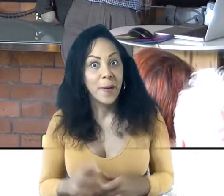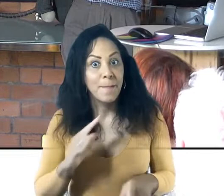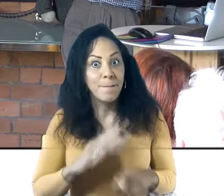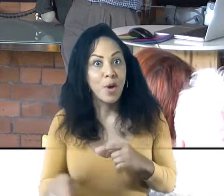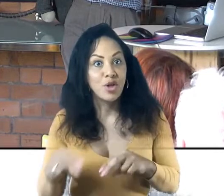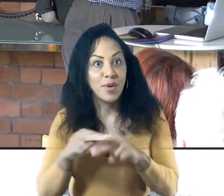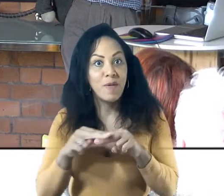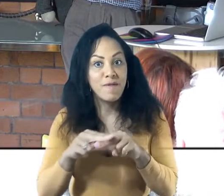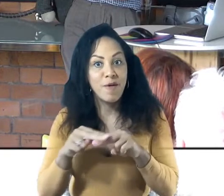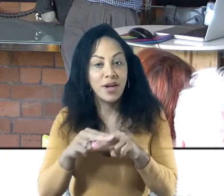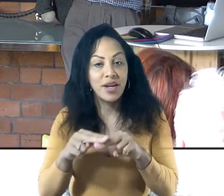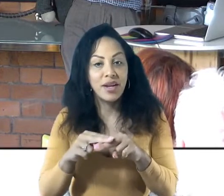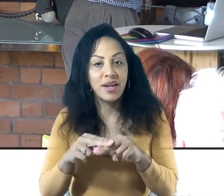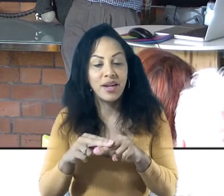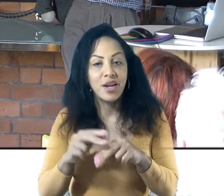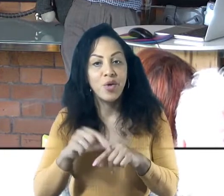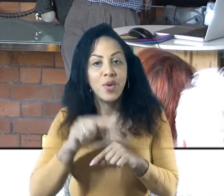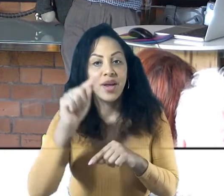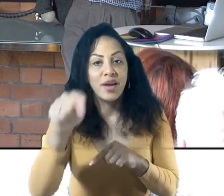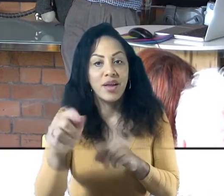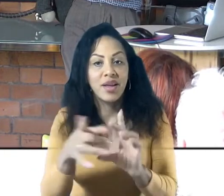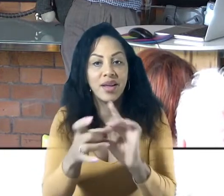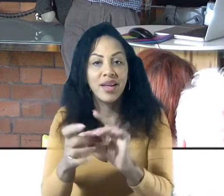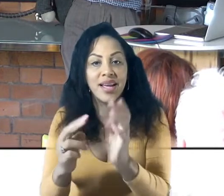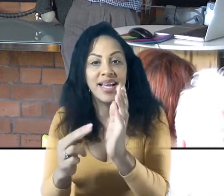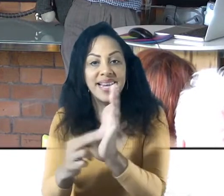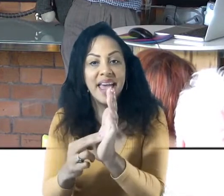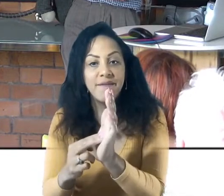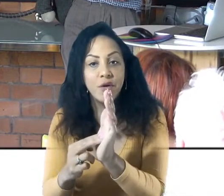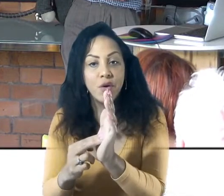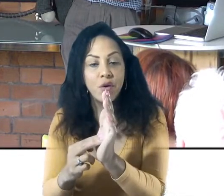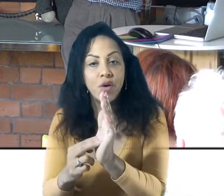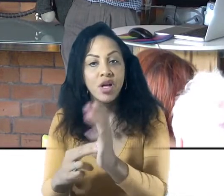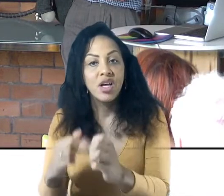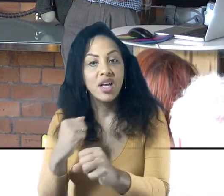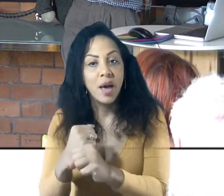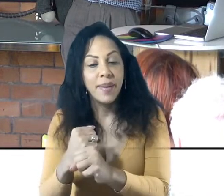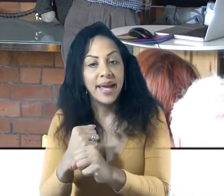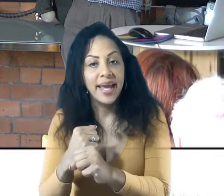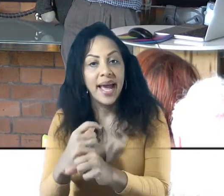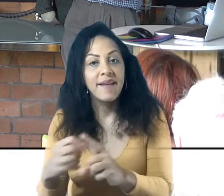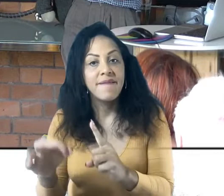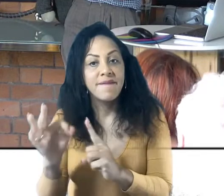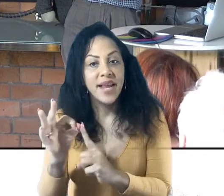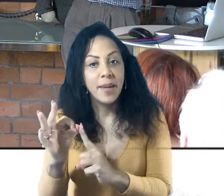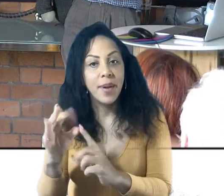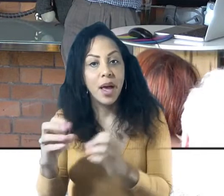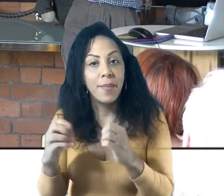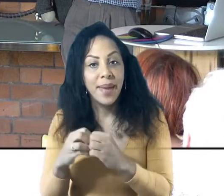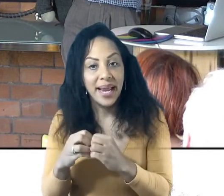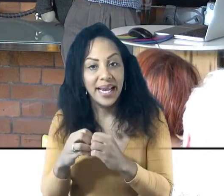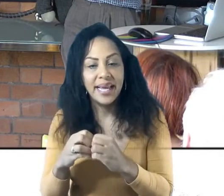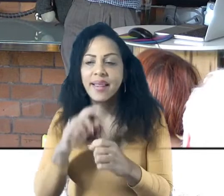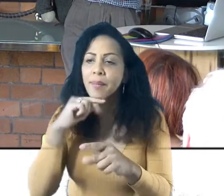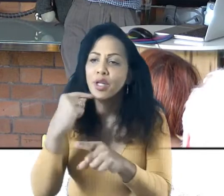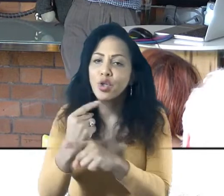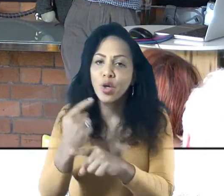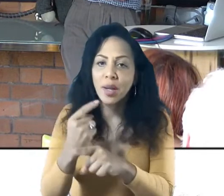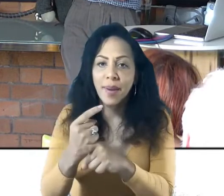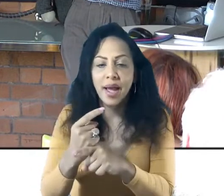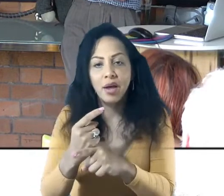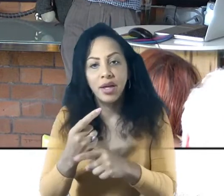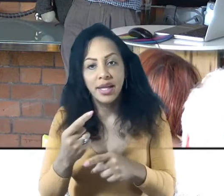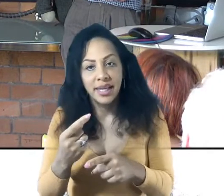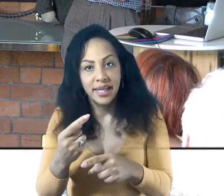be by creative co-producers Neville Gabby and Philippa Bailey. They'll be sharing their project Living Language Land, a journey through endangered and